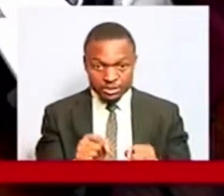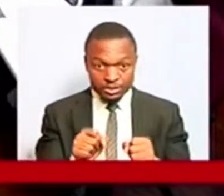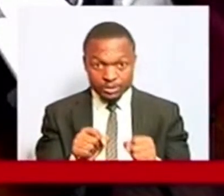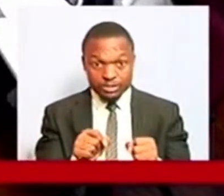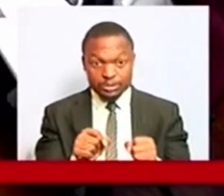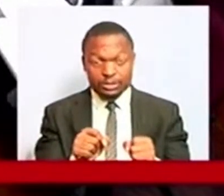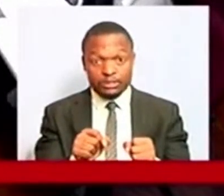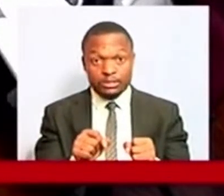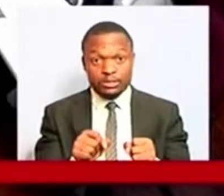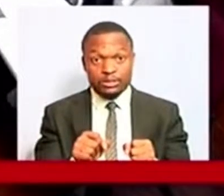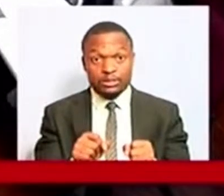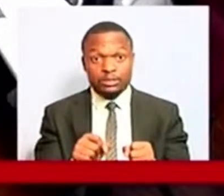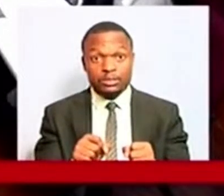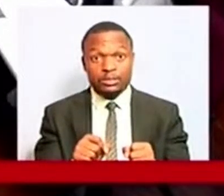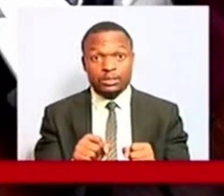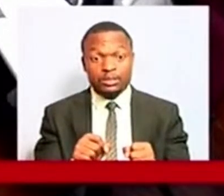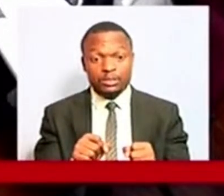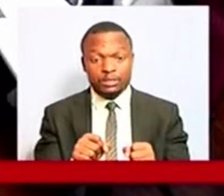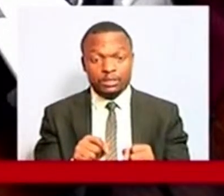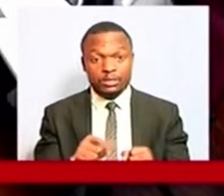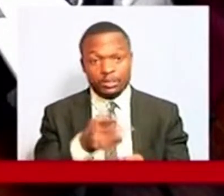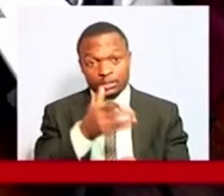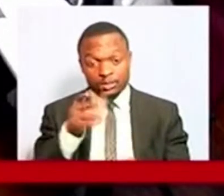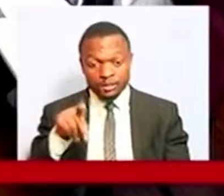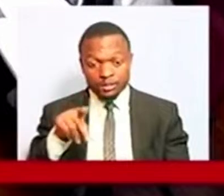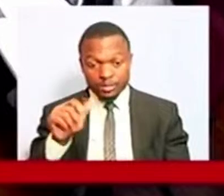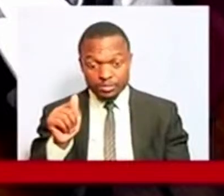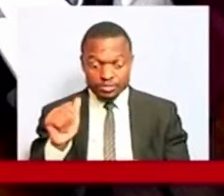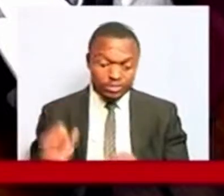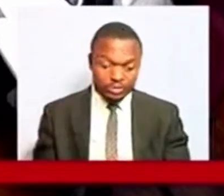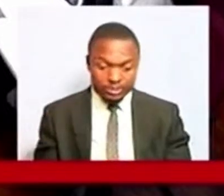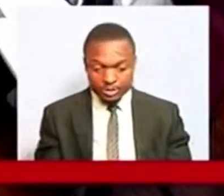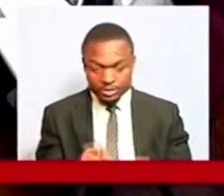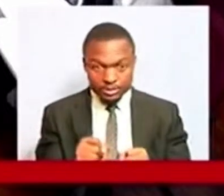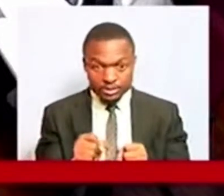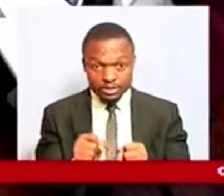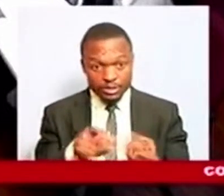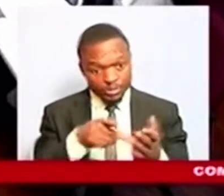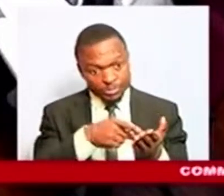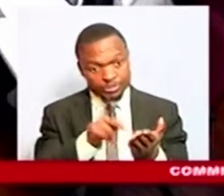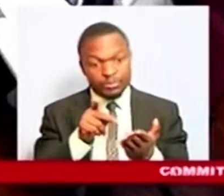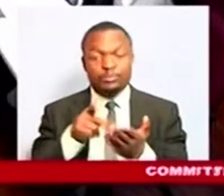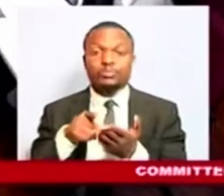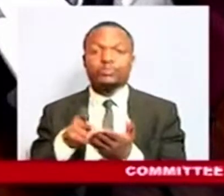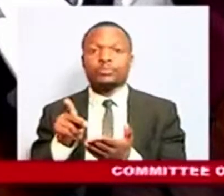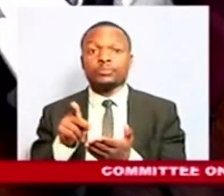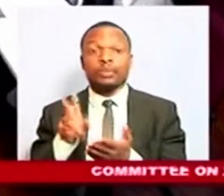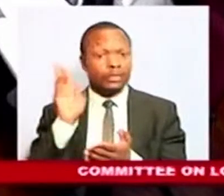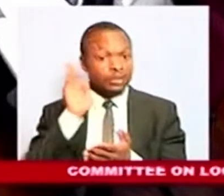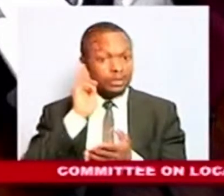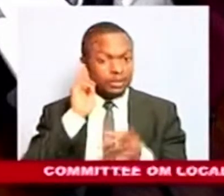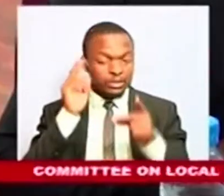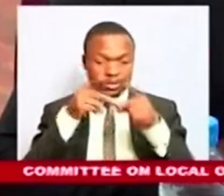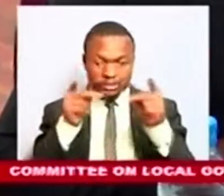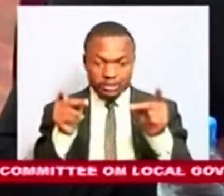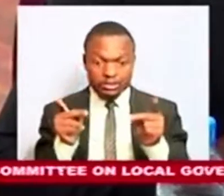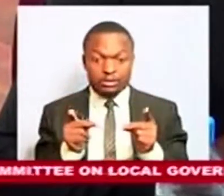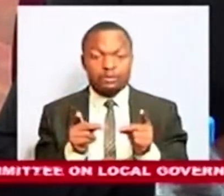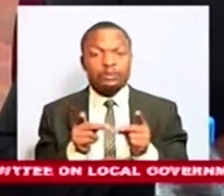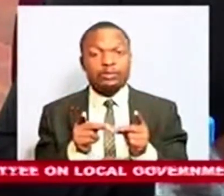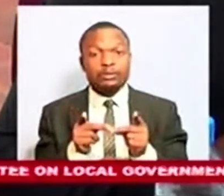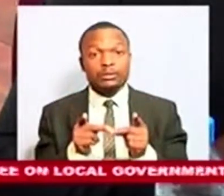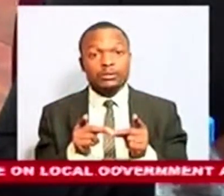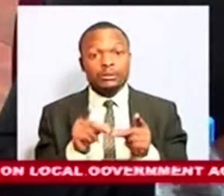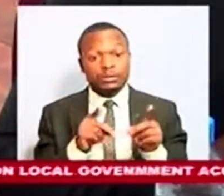share through the questioning that there was a PS system paid for, and also the radio stations. According to